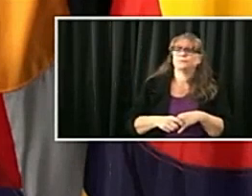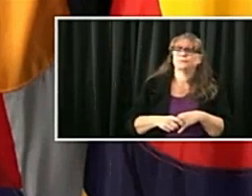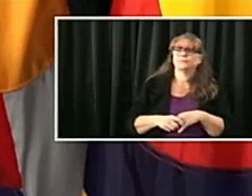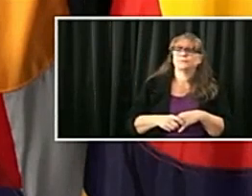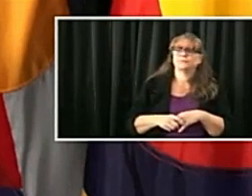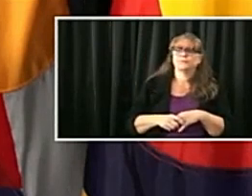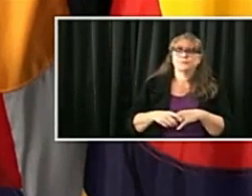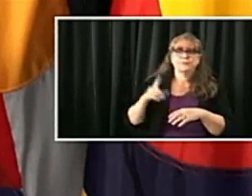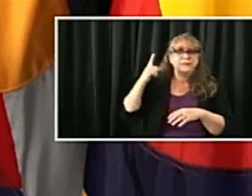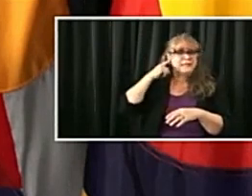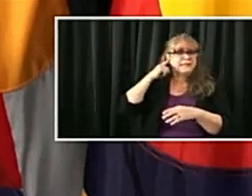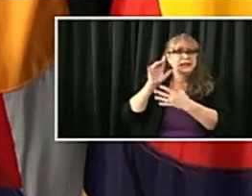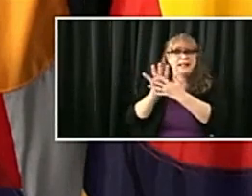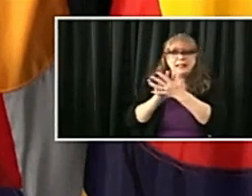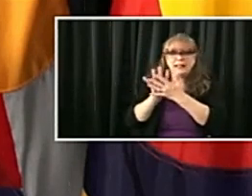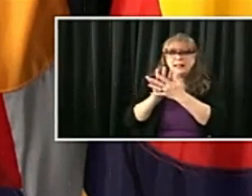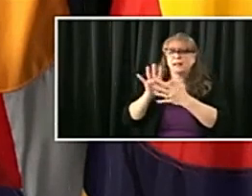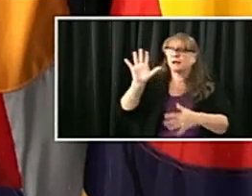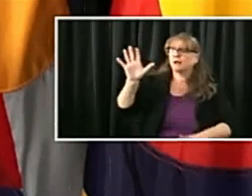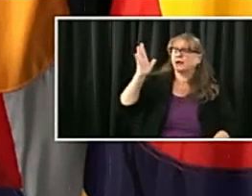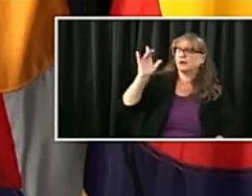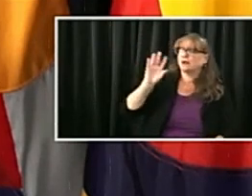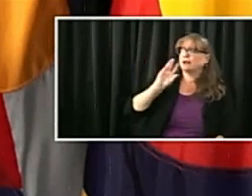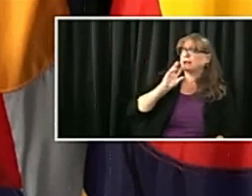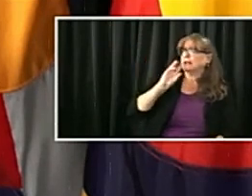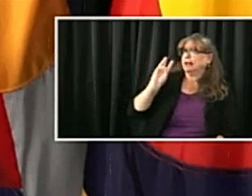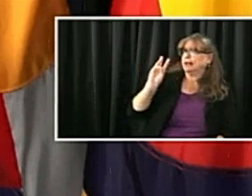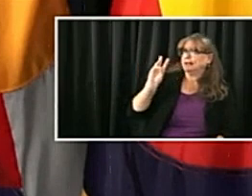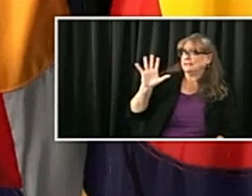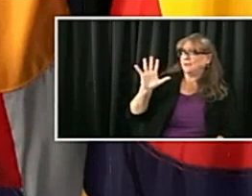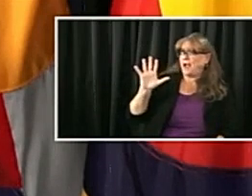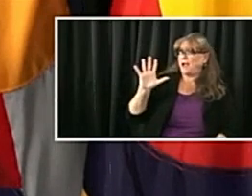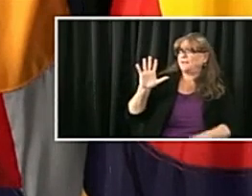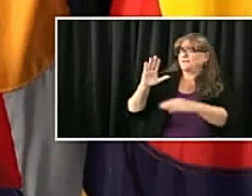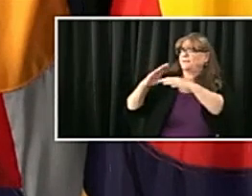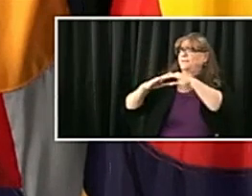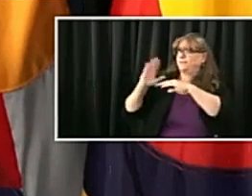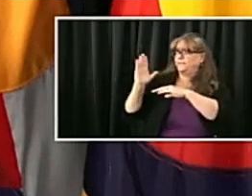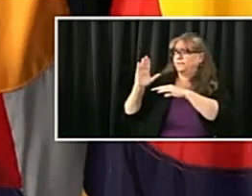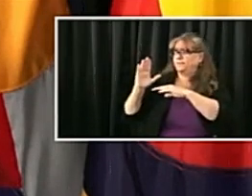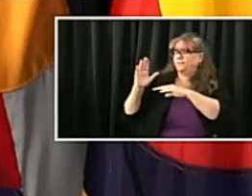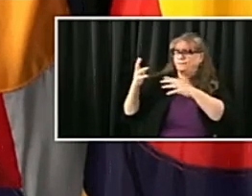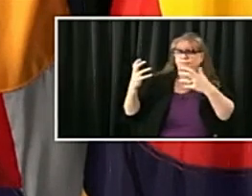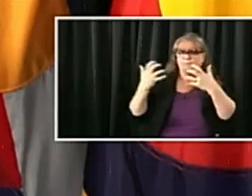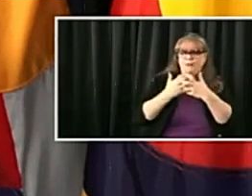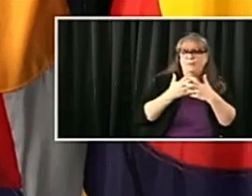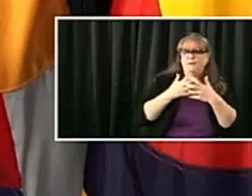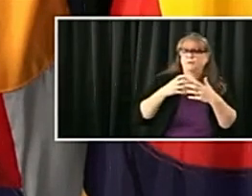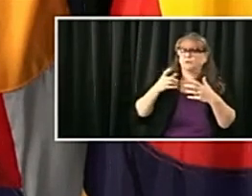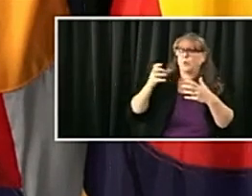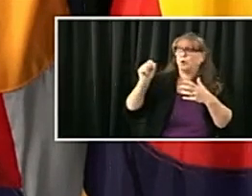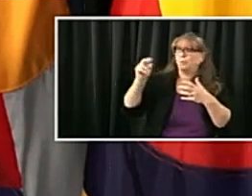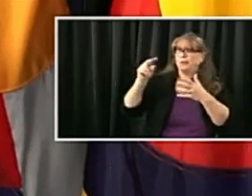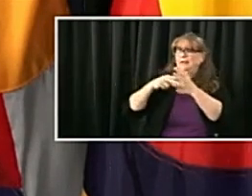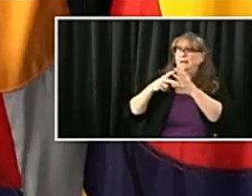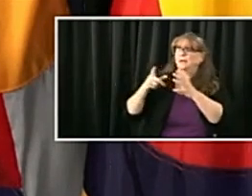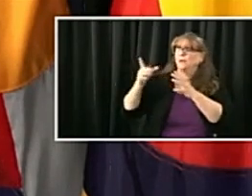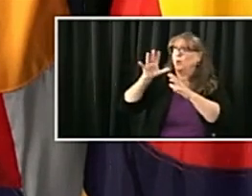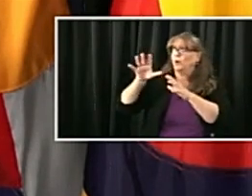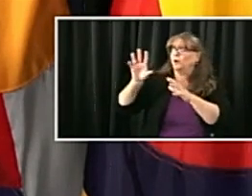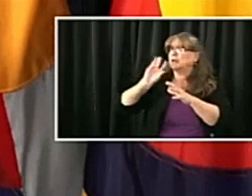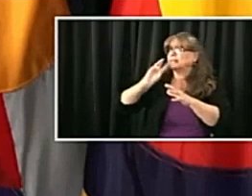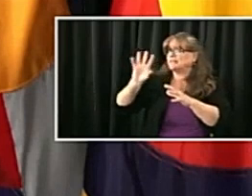65 and up population falls in all of this now that kind of teachers and childcare workers are kind of bumping up. So can you clarify when the